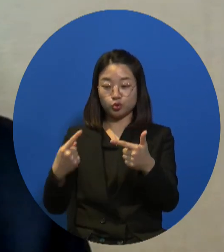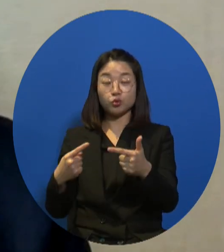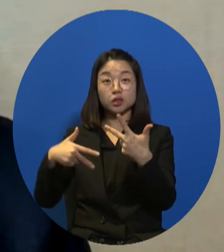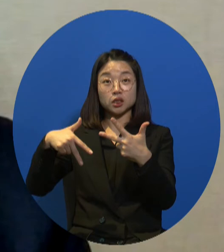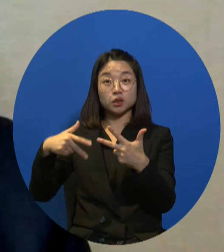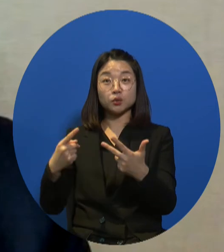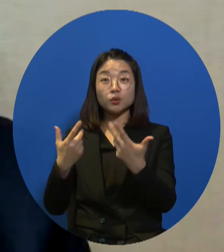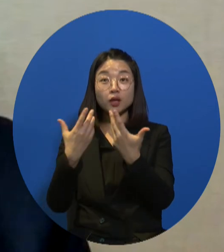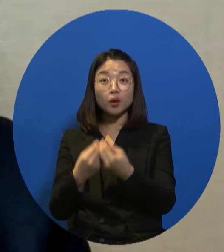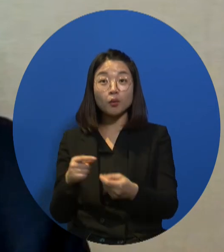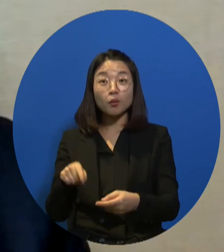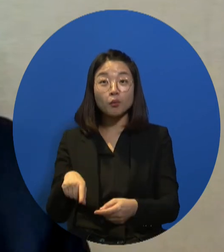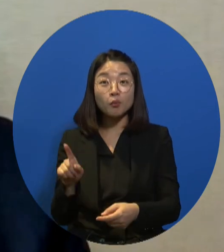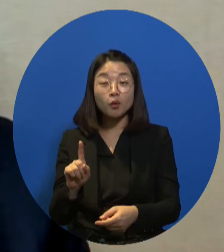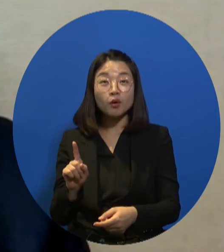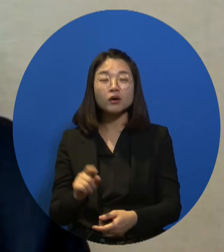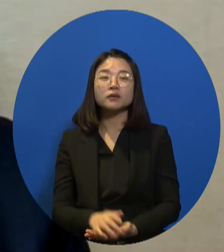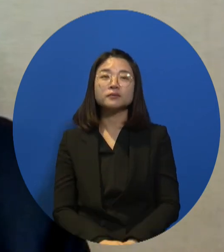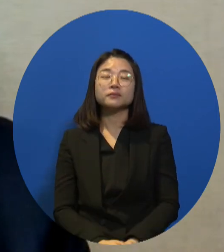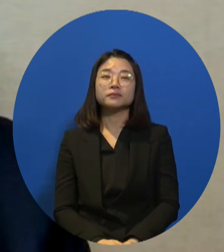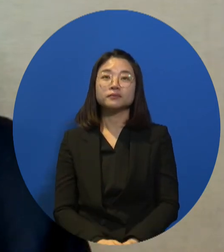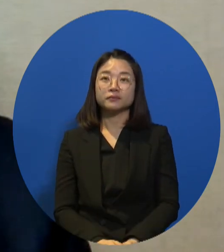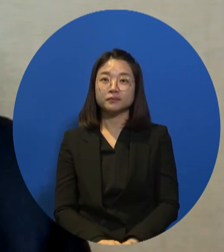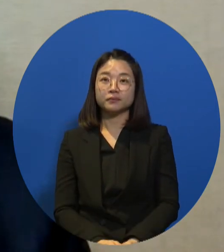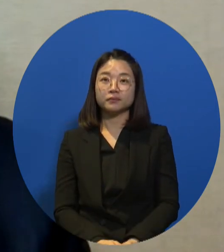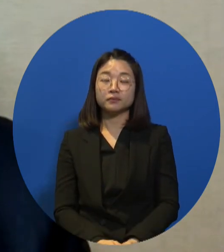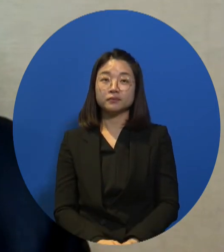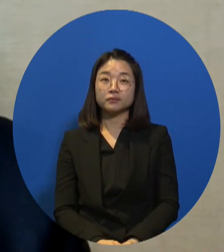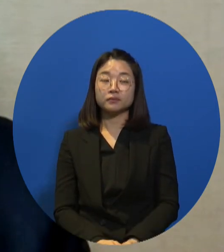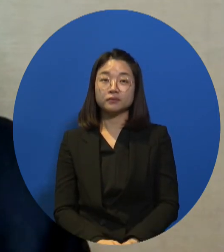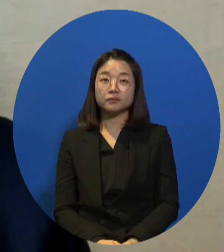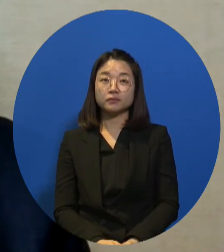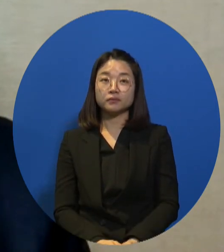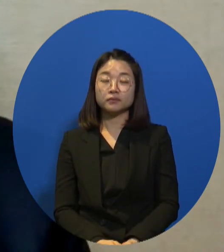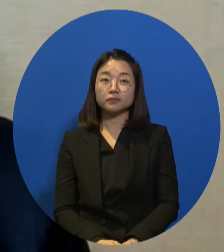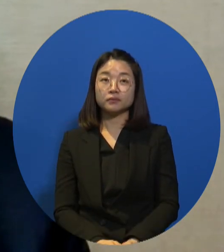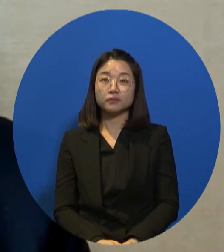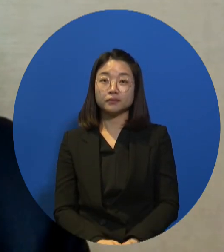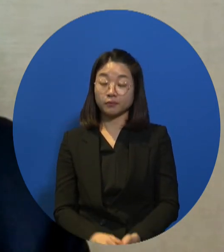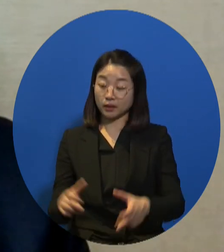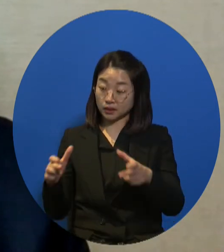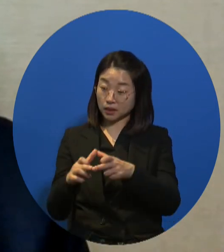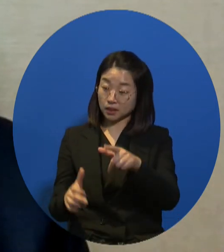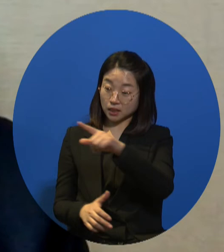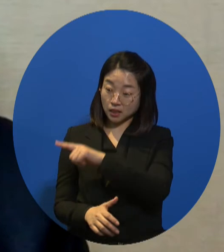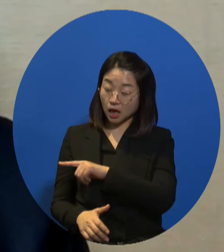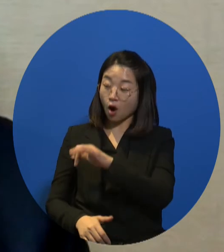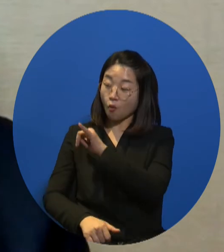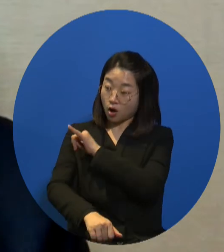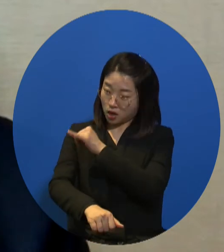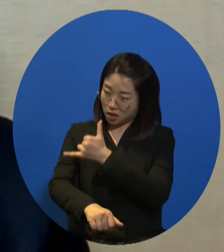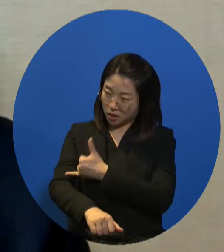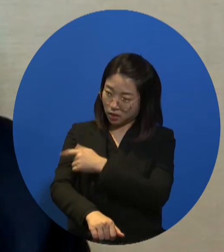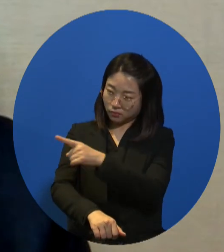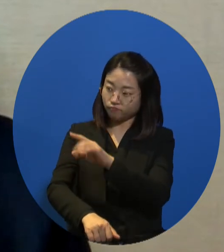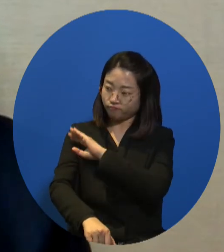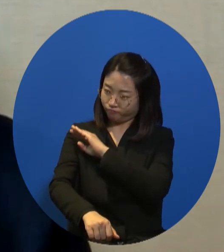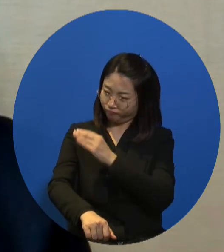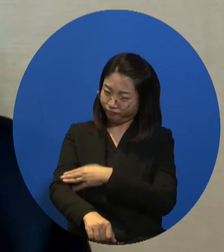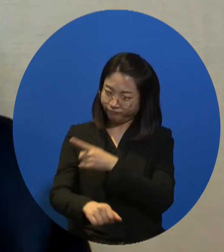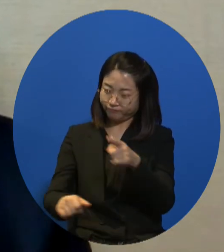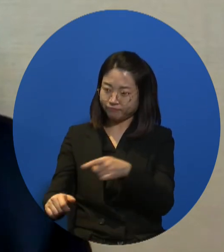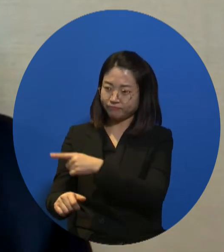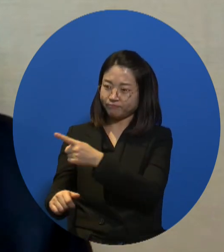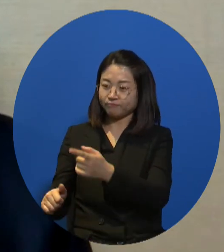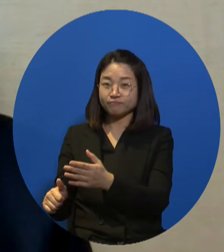the committee based on its competence. Along with individual communications, inquiries can be initiated by